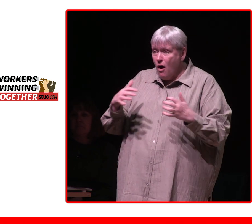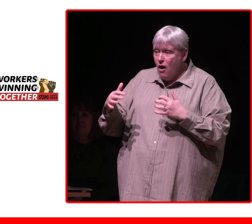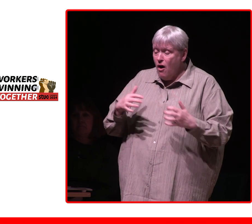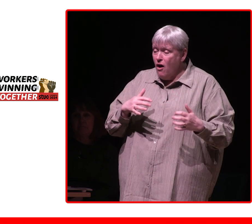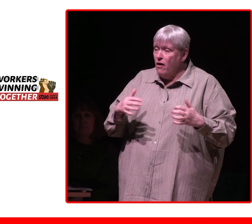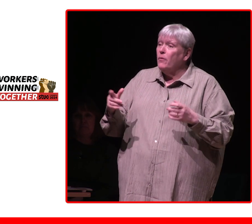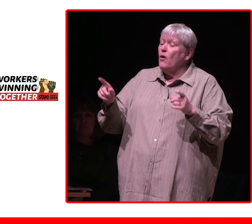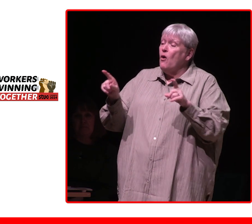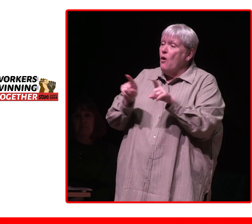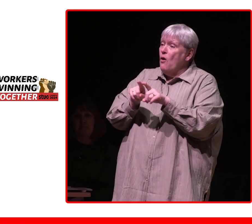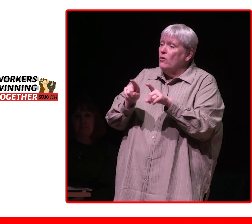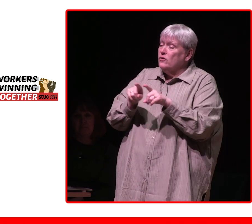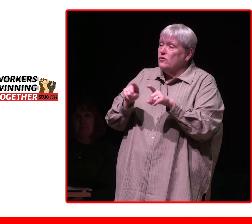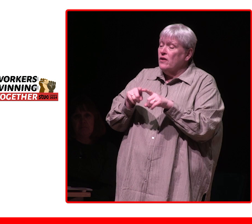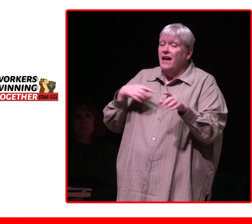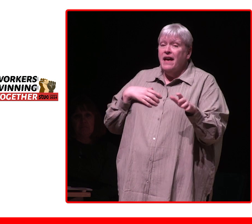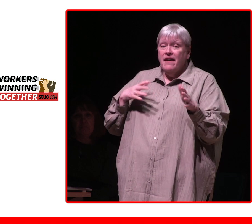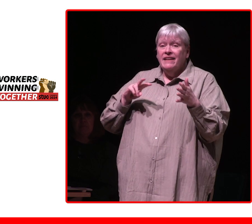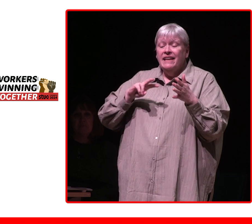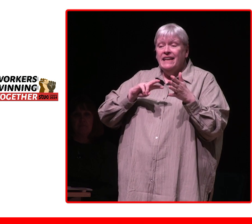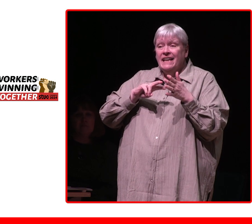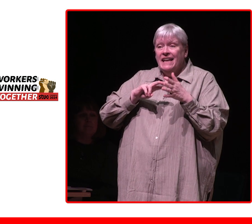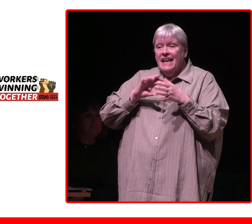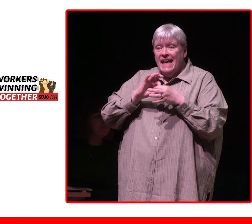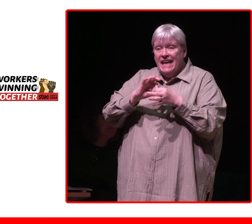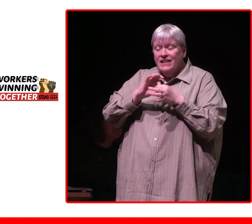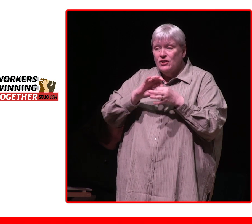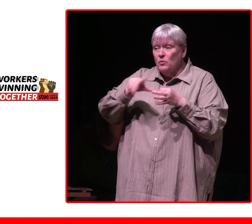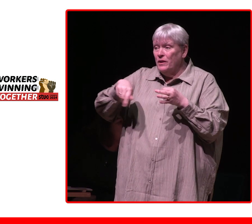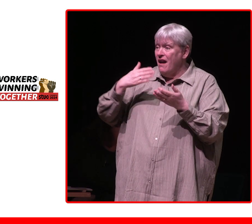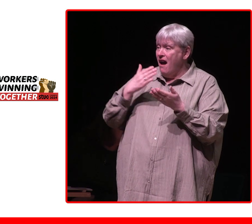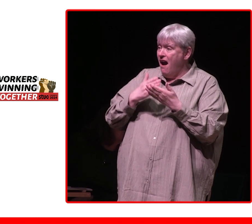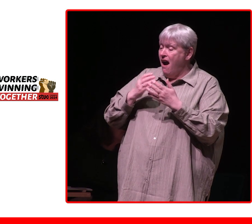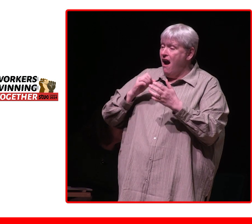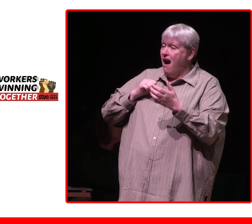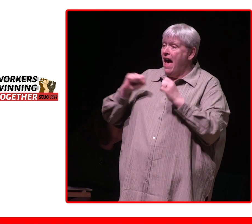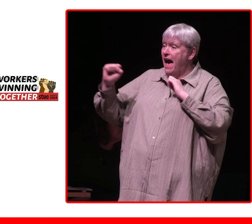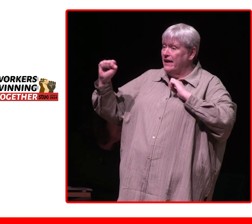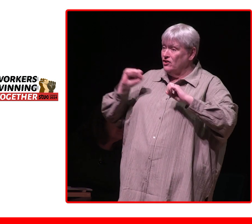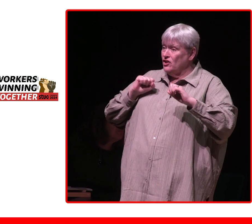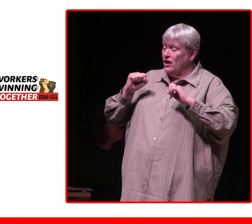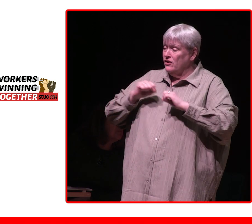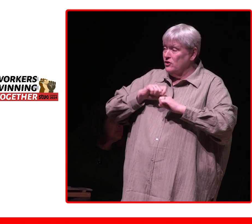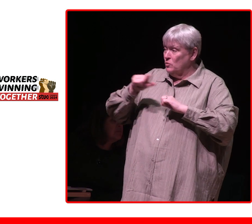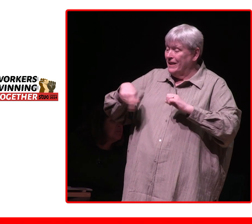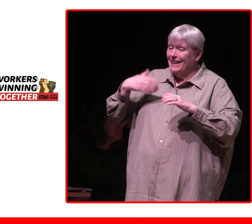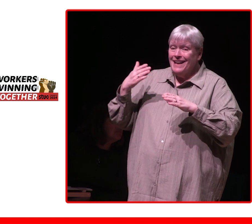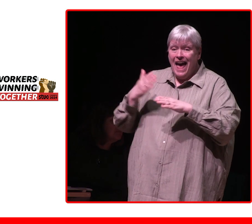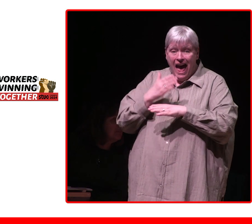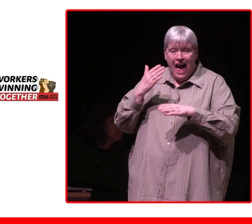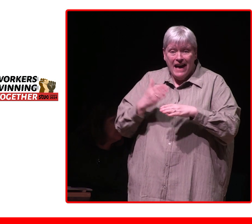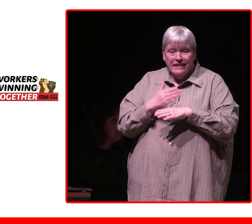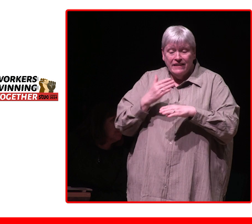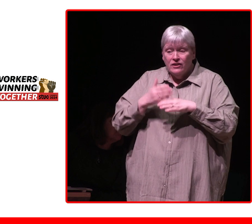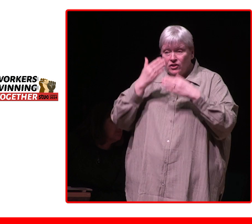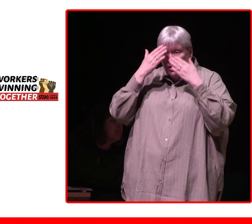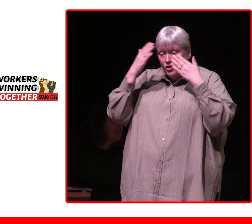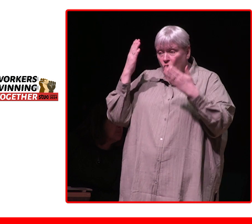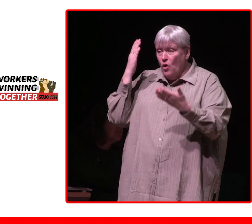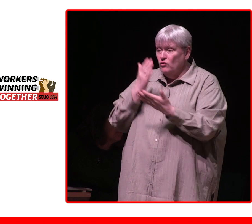have agency. We are actors, and we can take action to show